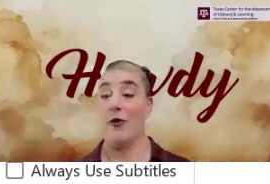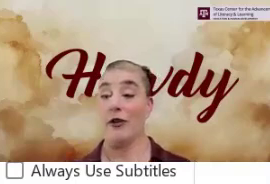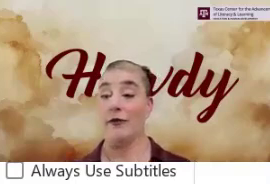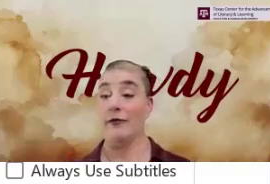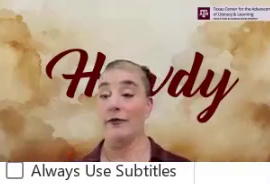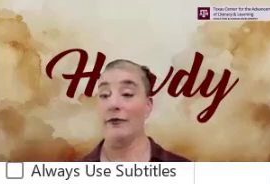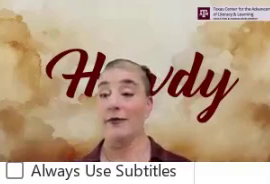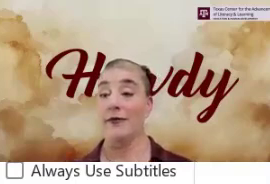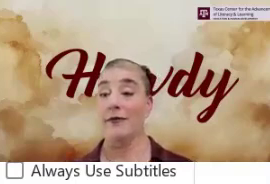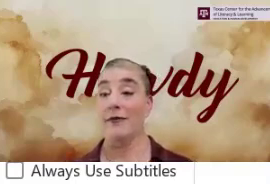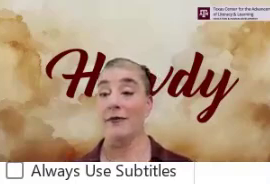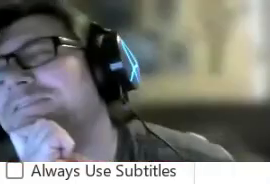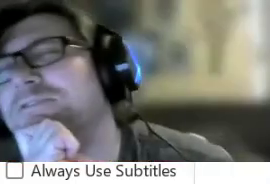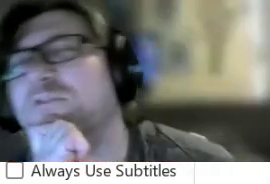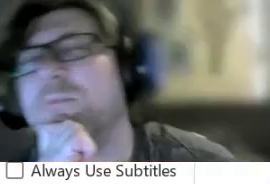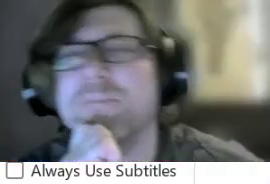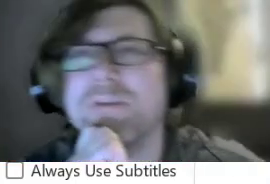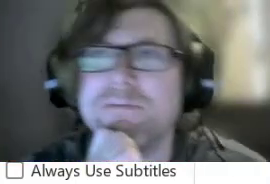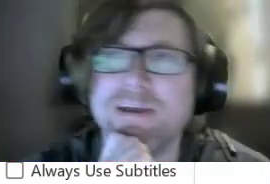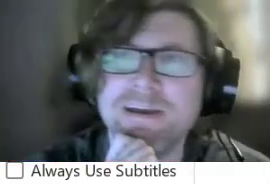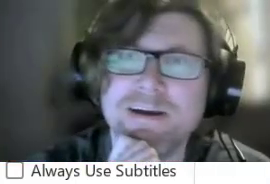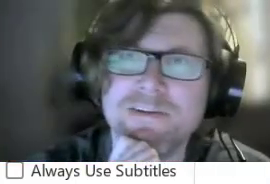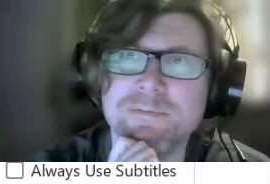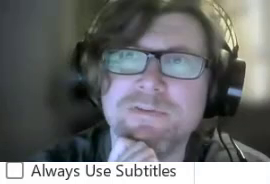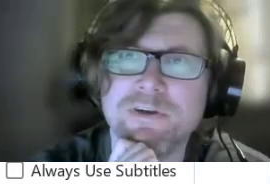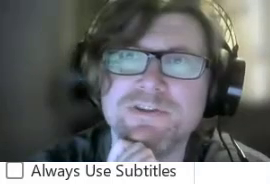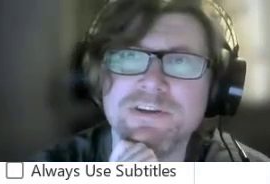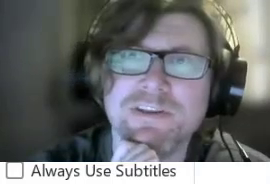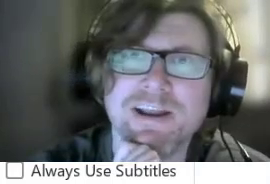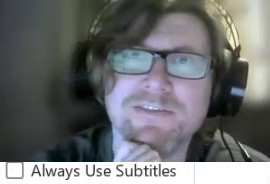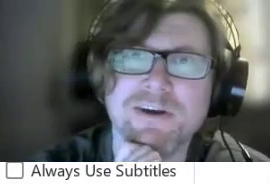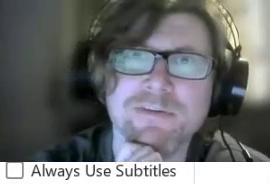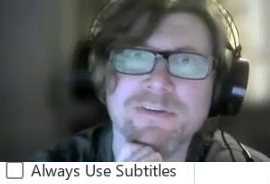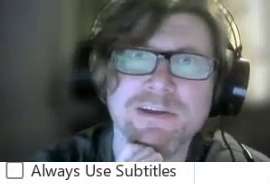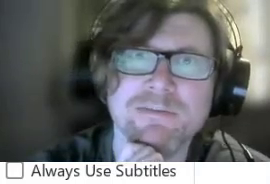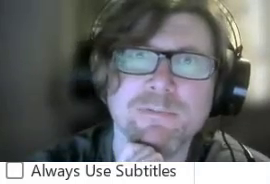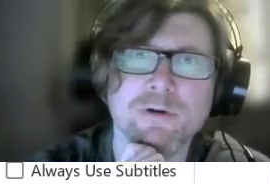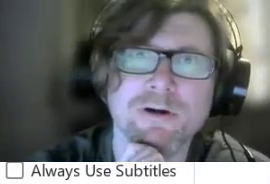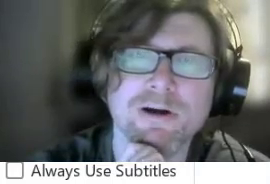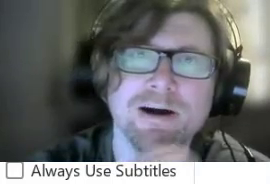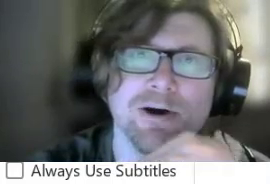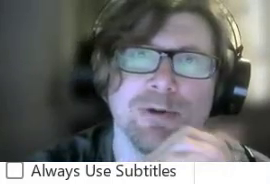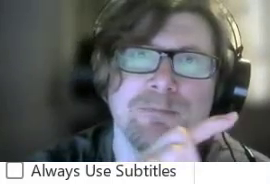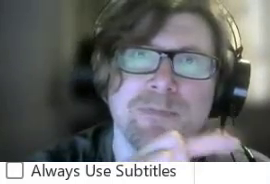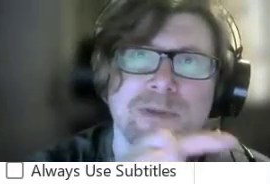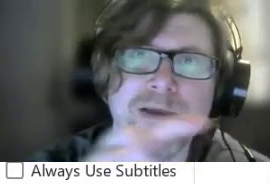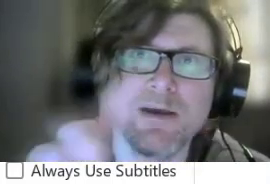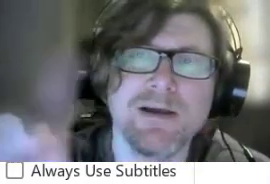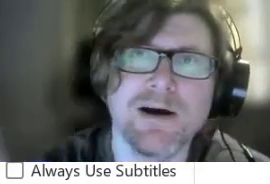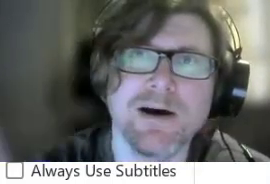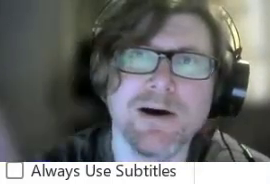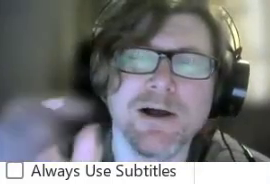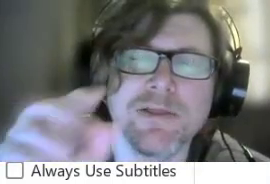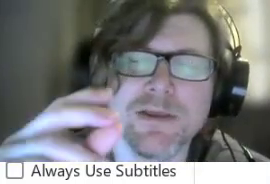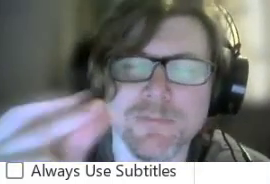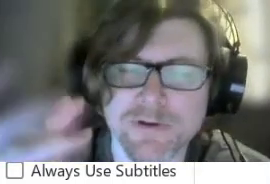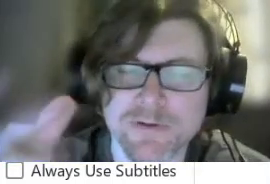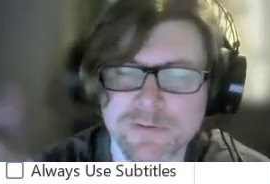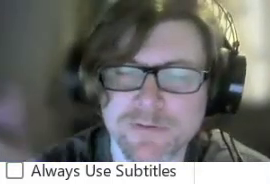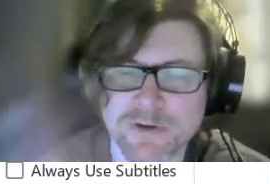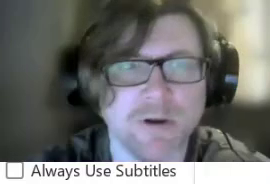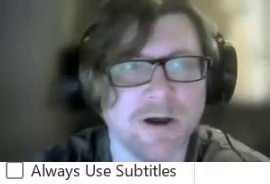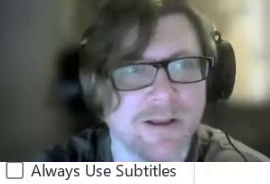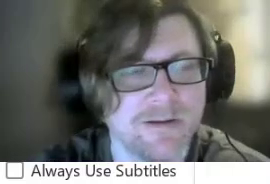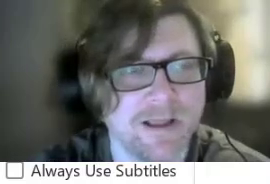at anymore. You reminded me of a demonstration that I saw recently for I think